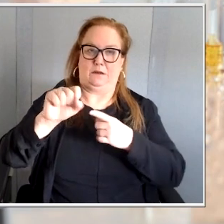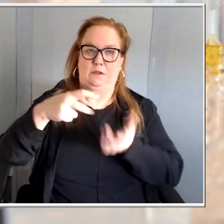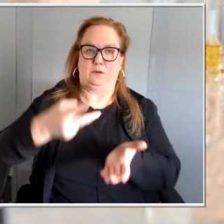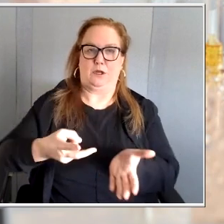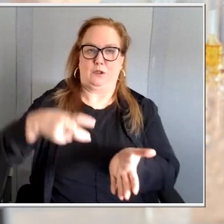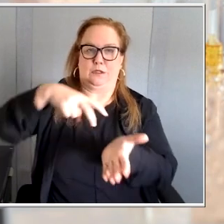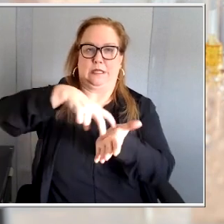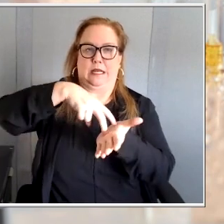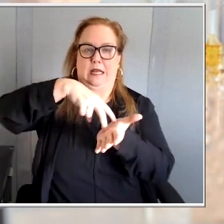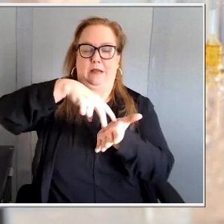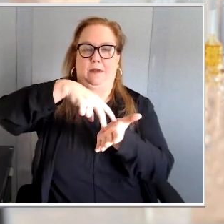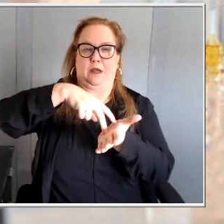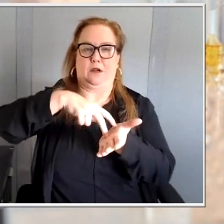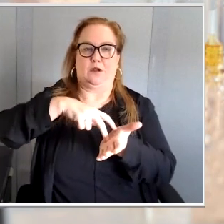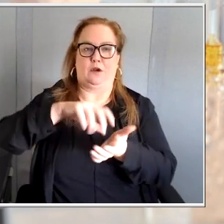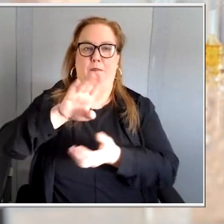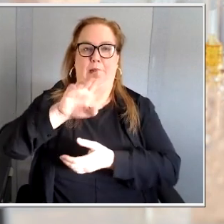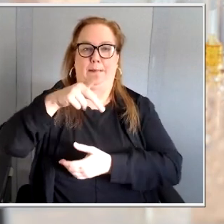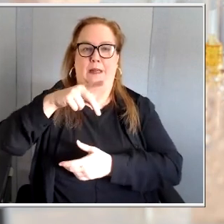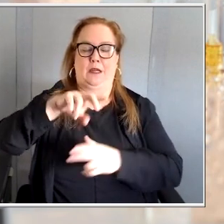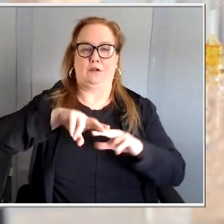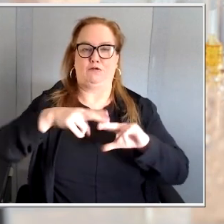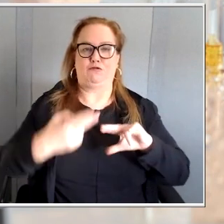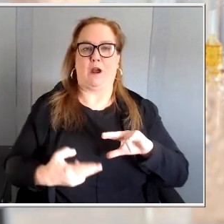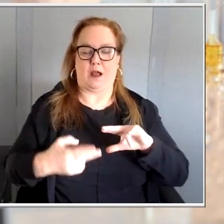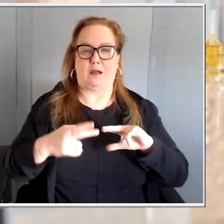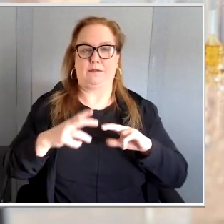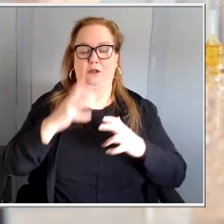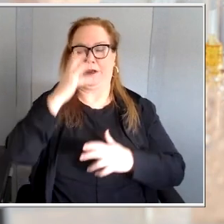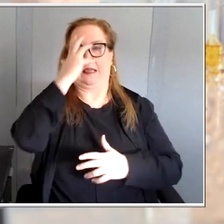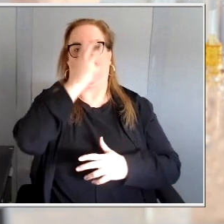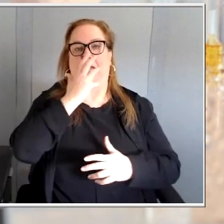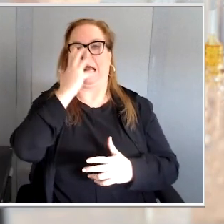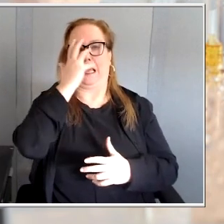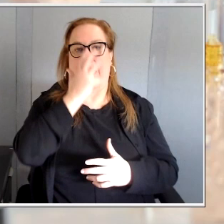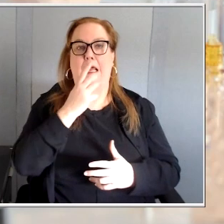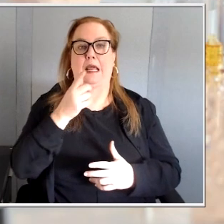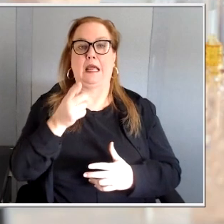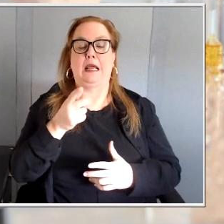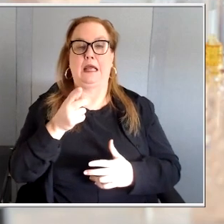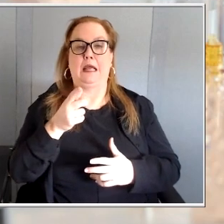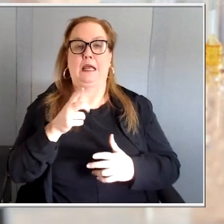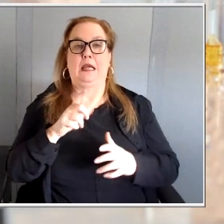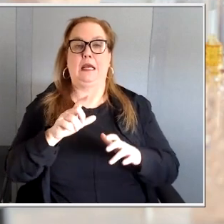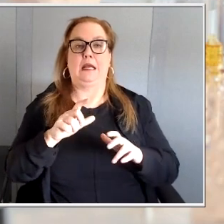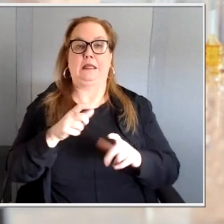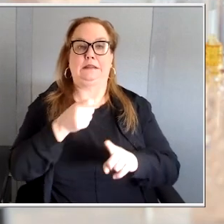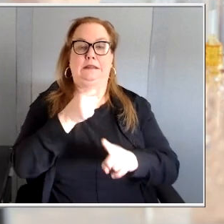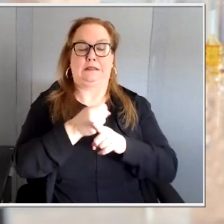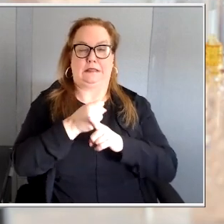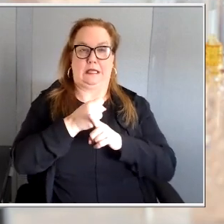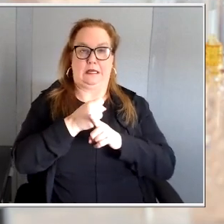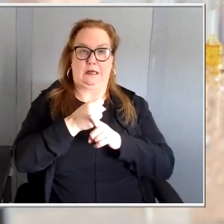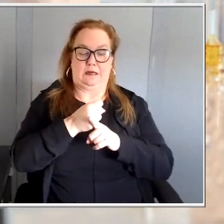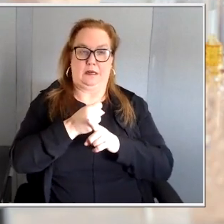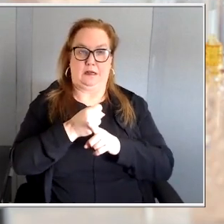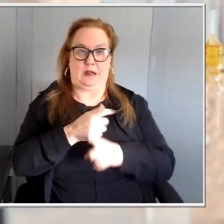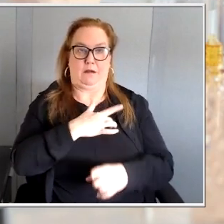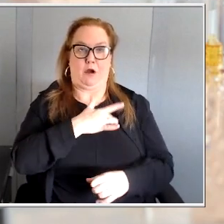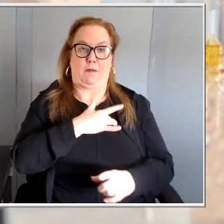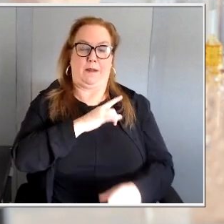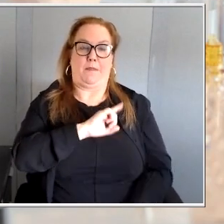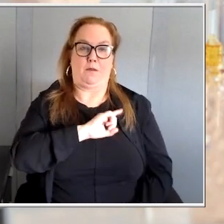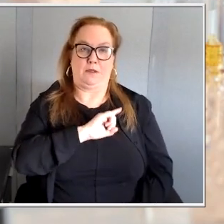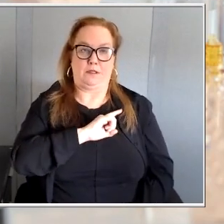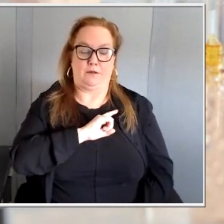blood pressure drops, your heart rate may go up, but you get really lightheaded. It is characterized by sudden bouts of rapid heartbeat, palpitations,